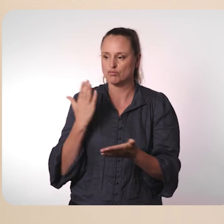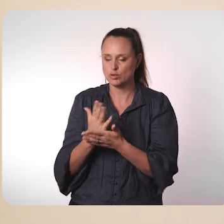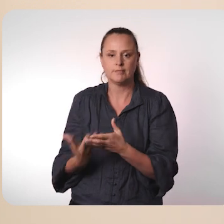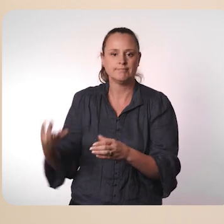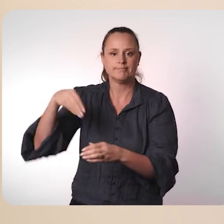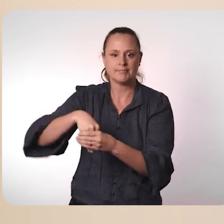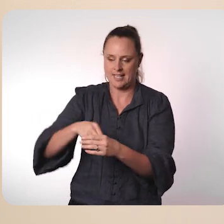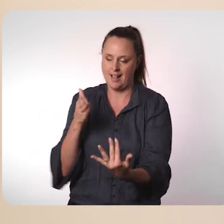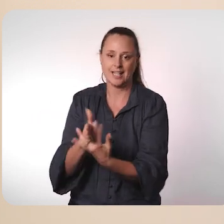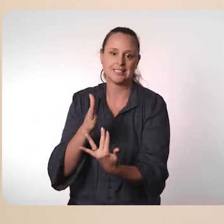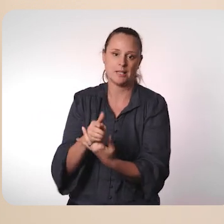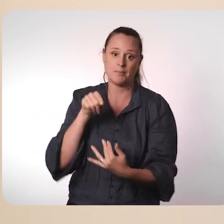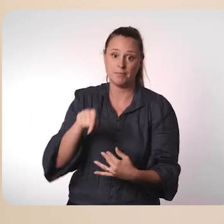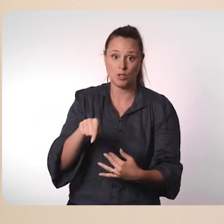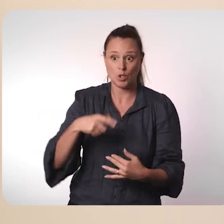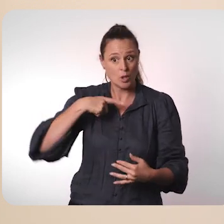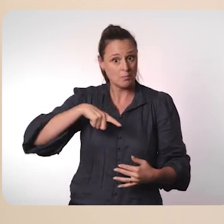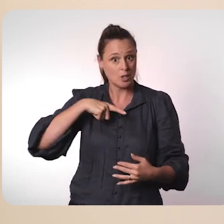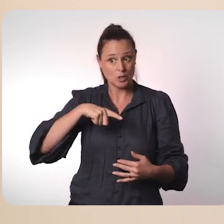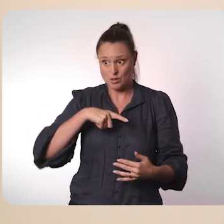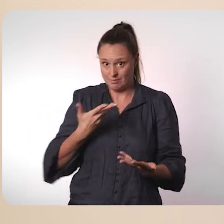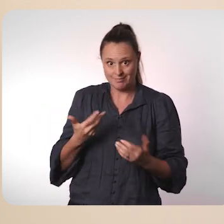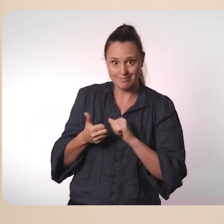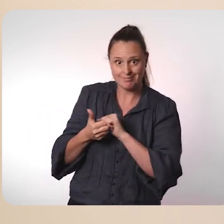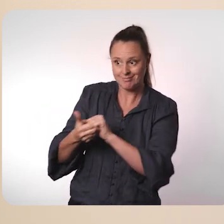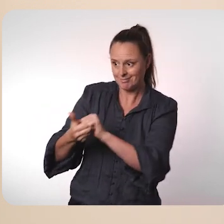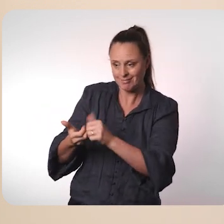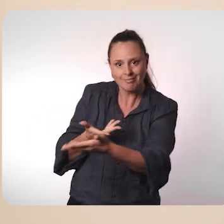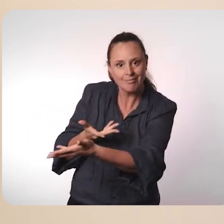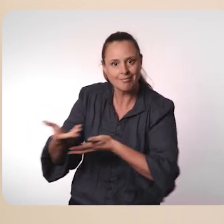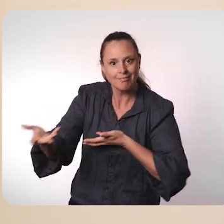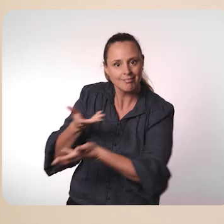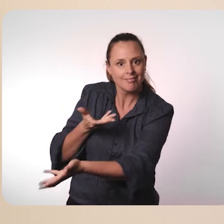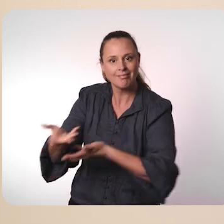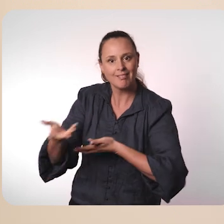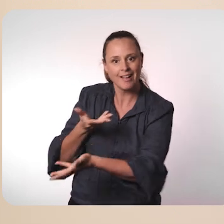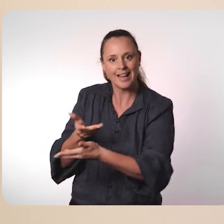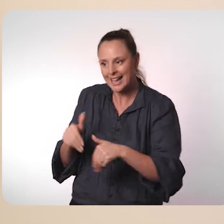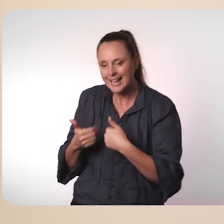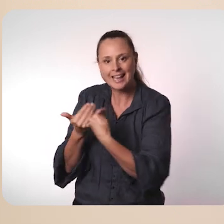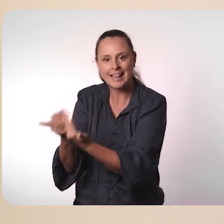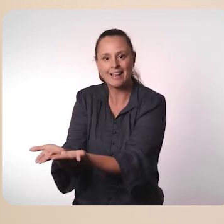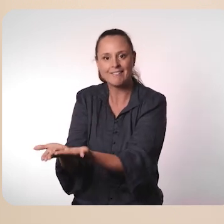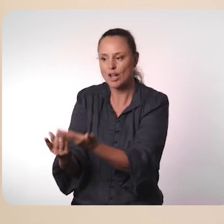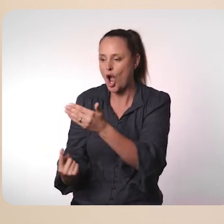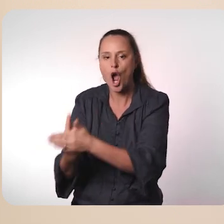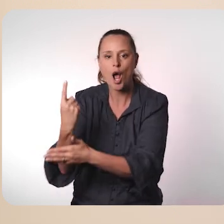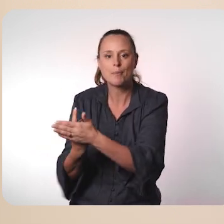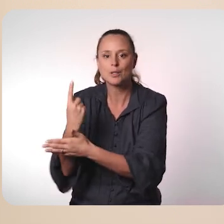access, because what you've created is the ability for them to